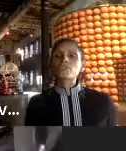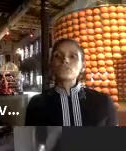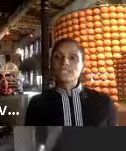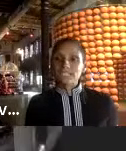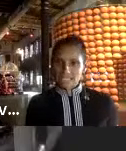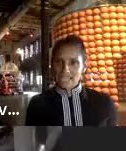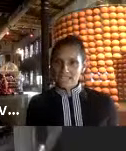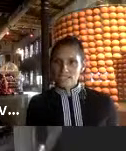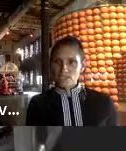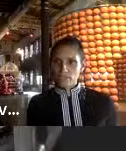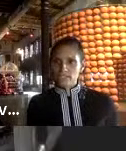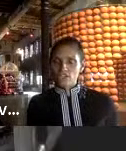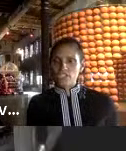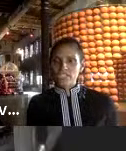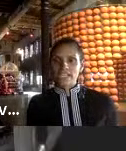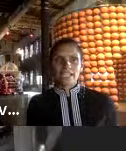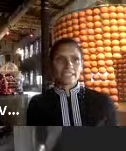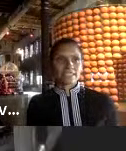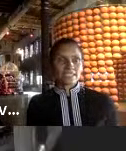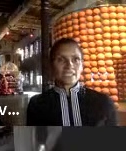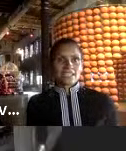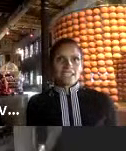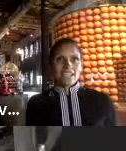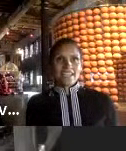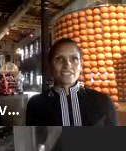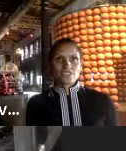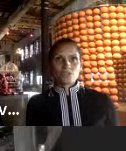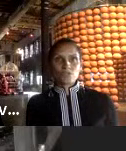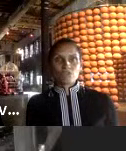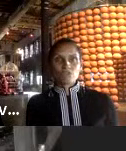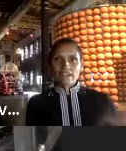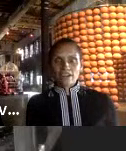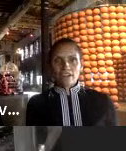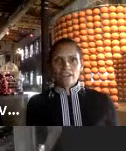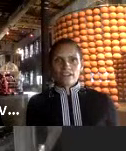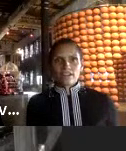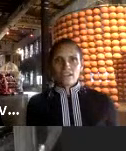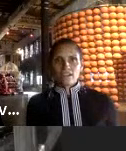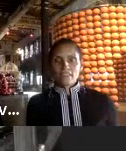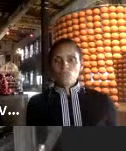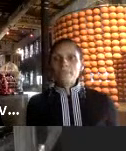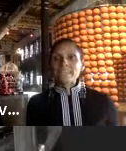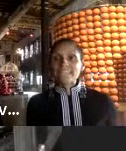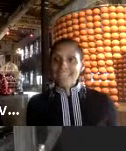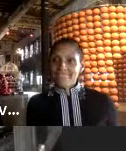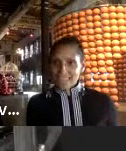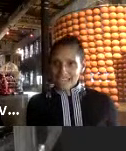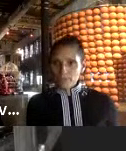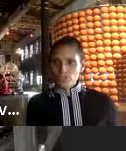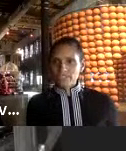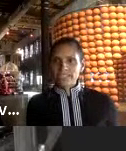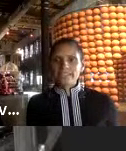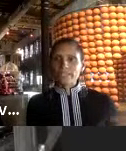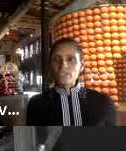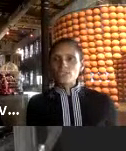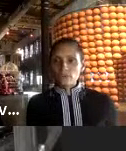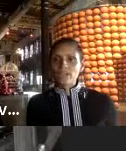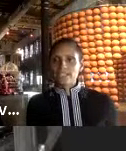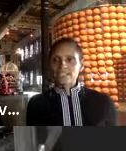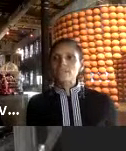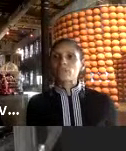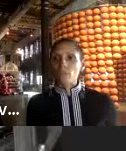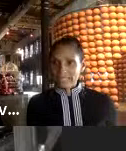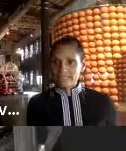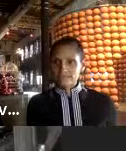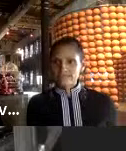the opportunity yet to work in large scale. And it's so rare that women get that opportunity that we knew we